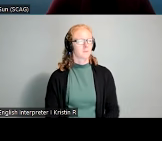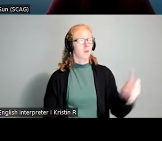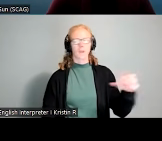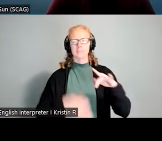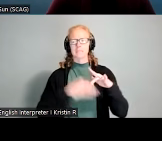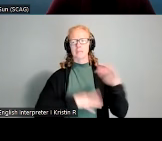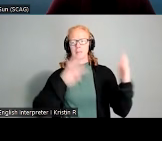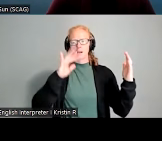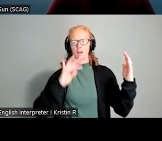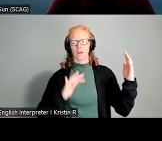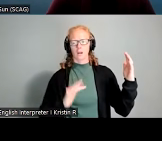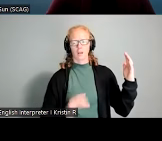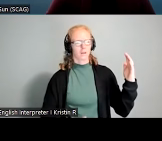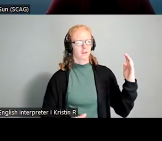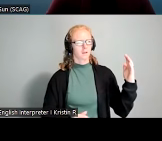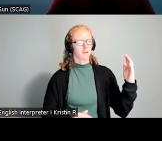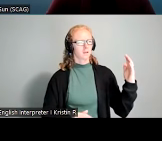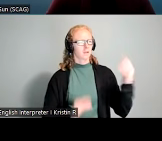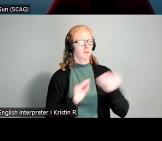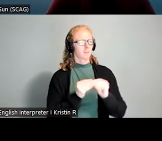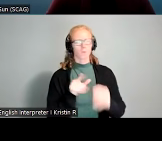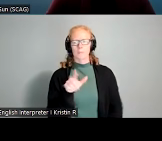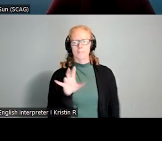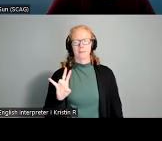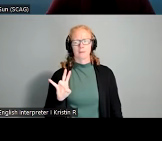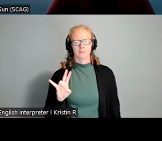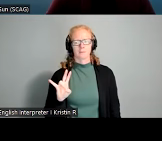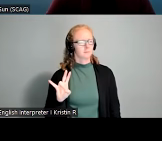to slide 27.